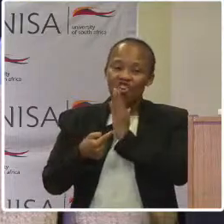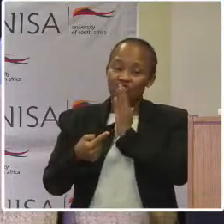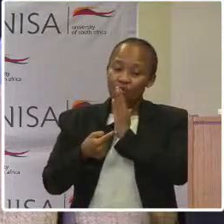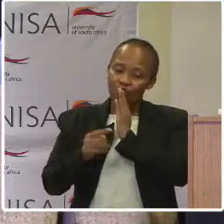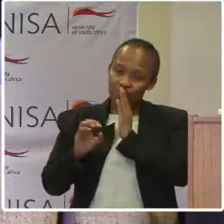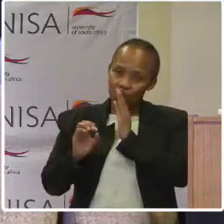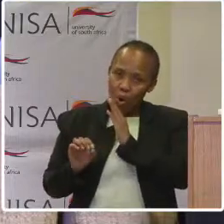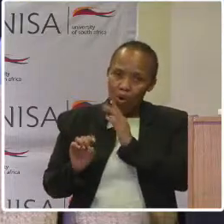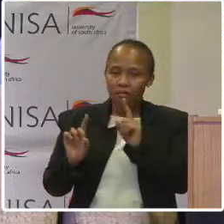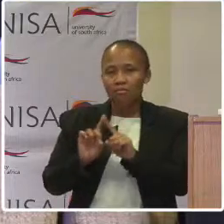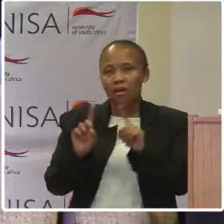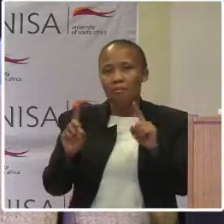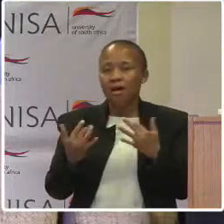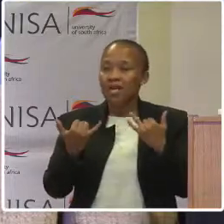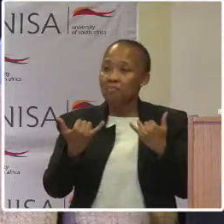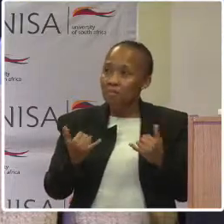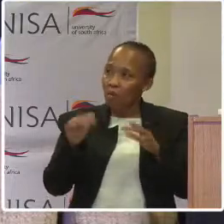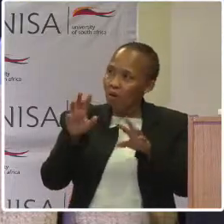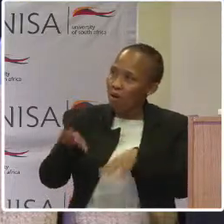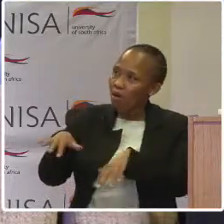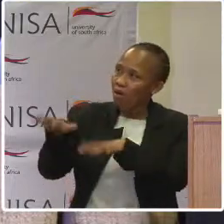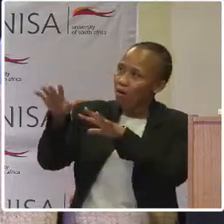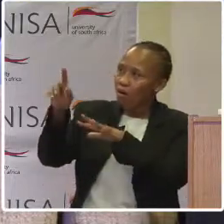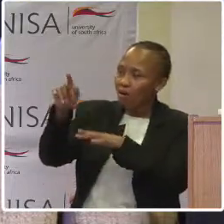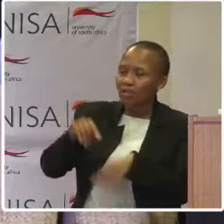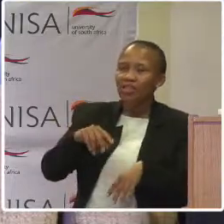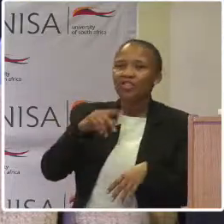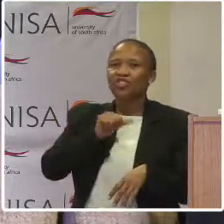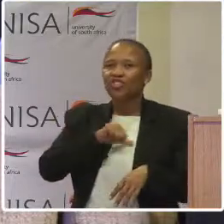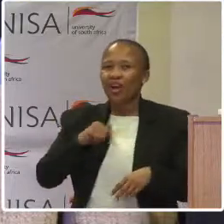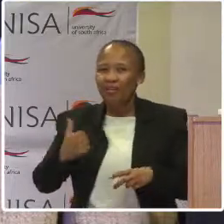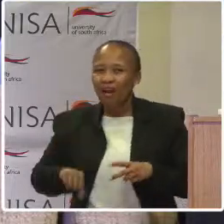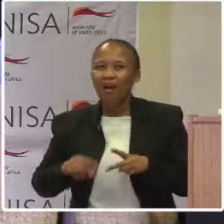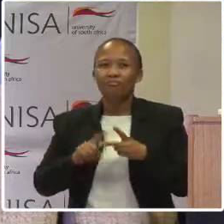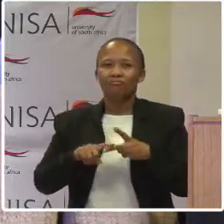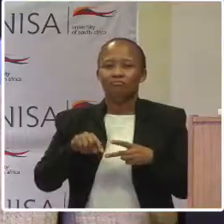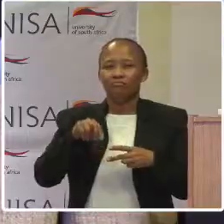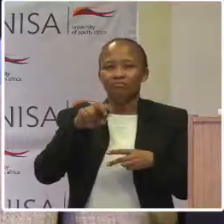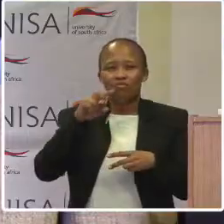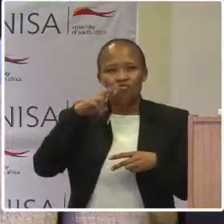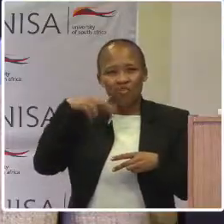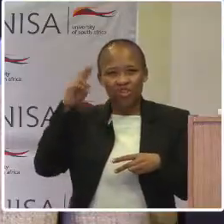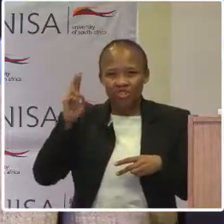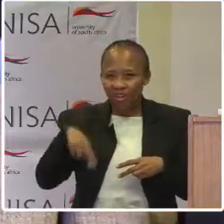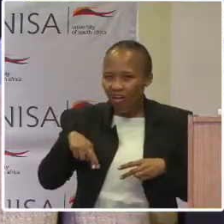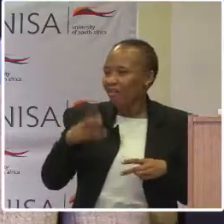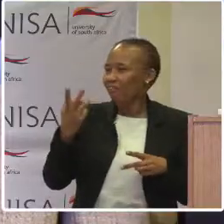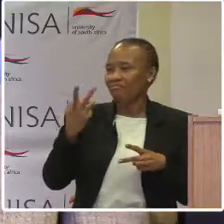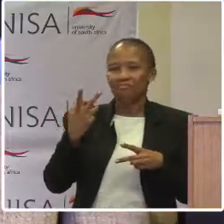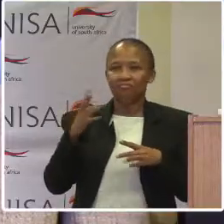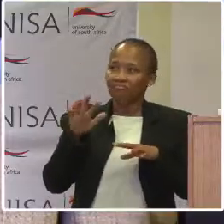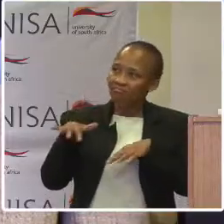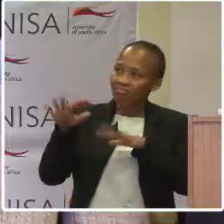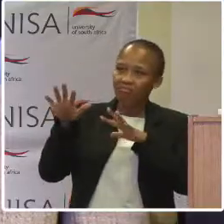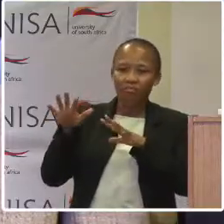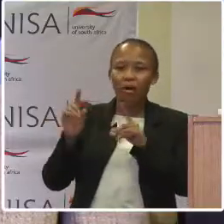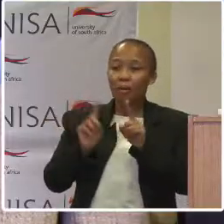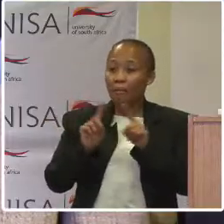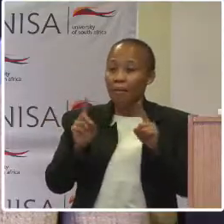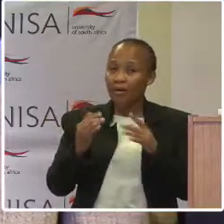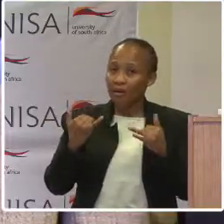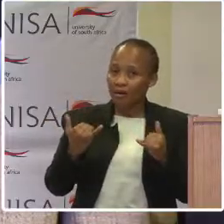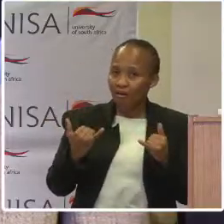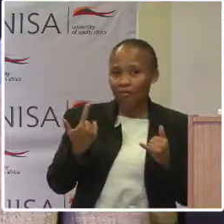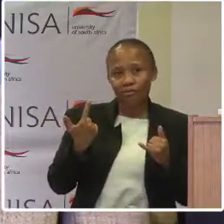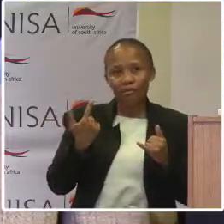at China, they're looking at Russia, they're looking at Ukraine, they're looking at all the other systems that are outside, and they're thinking we're replicating. You don't